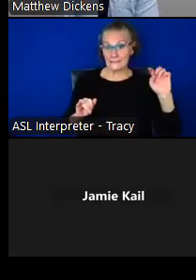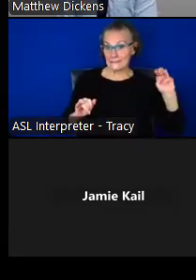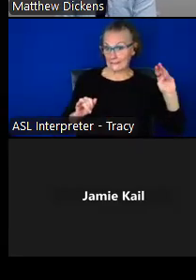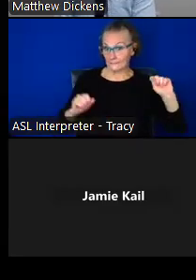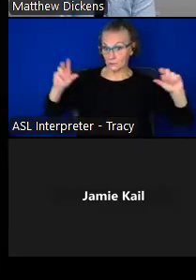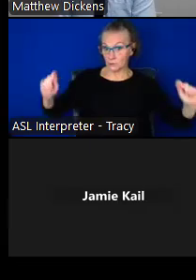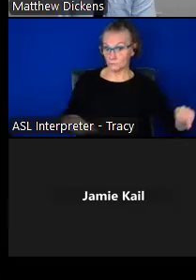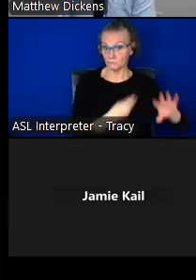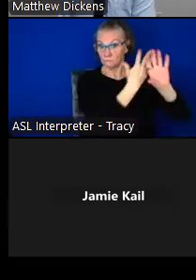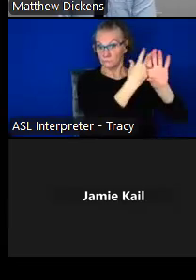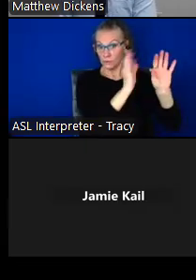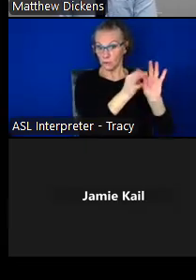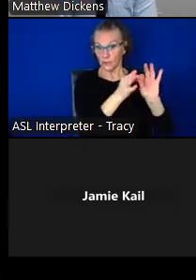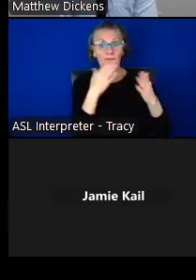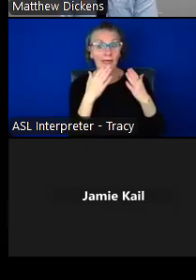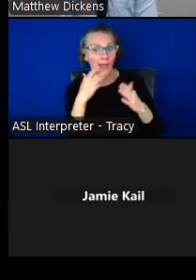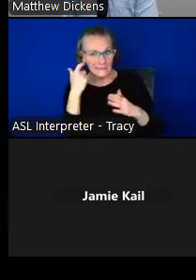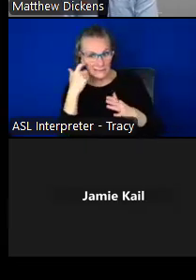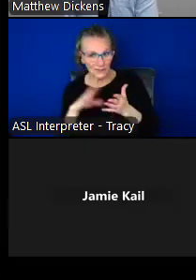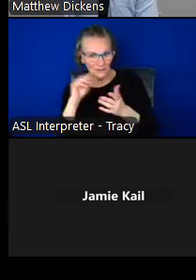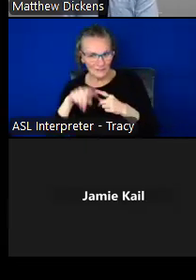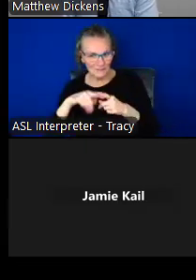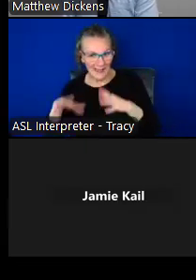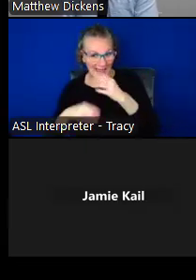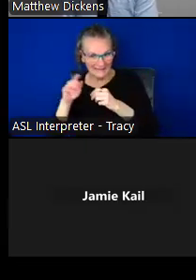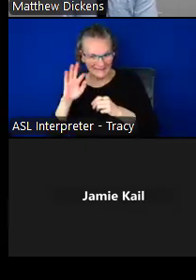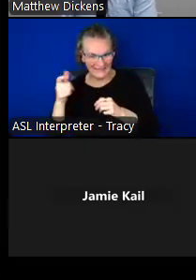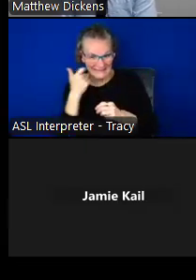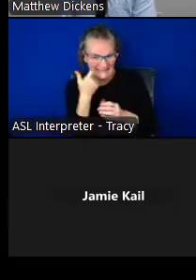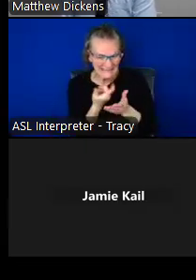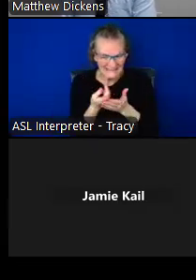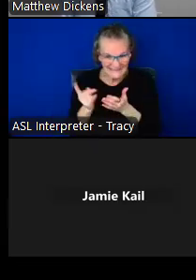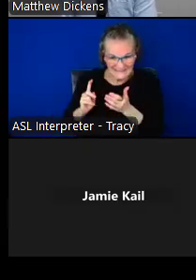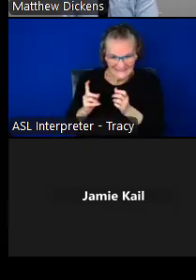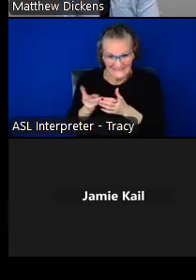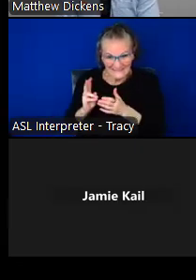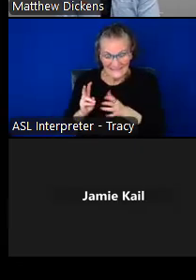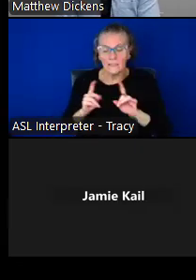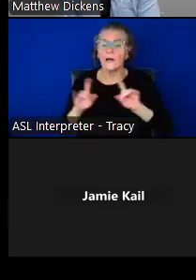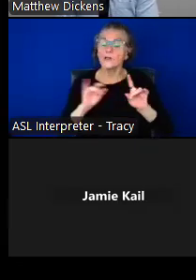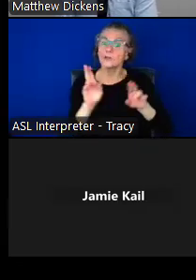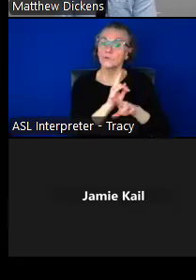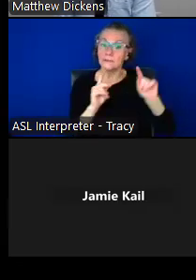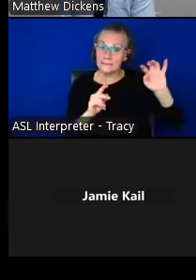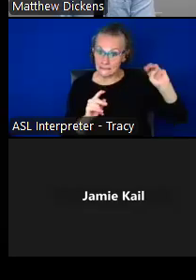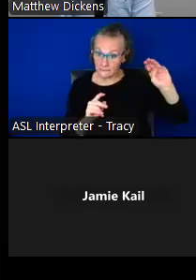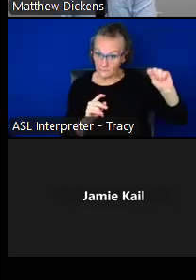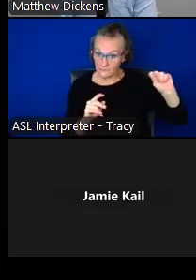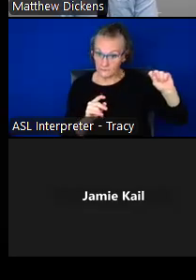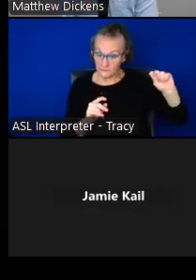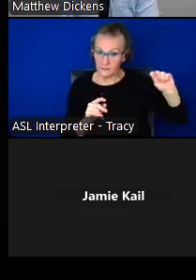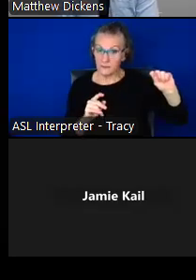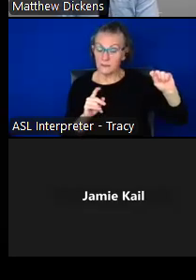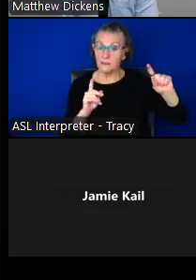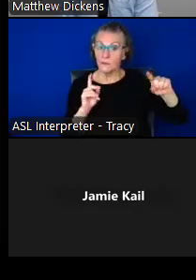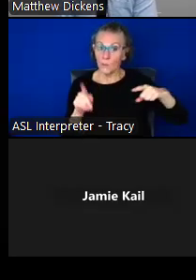interpreters. Thank you, Matt. I just learned about the ASL a couple of weeks ago. But we also use the Teams platform